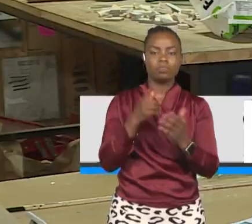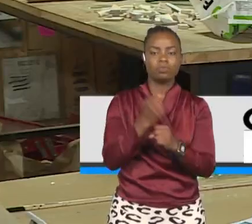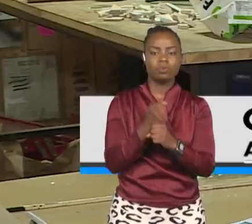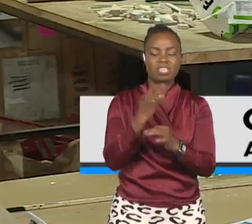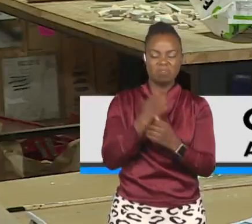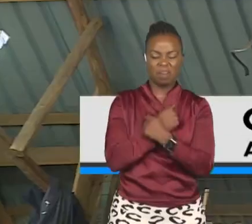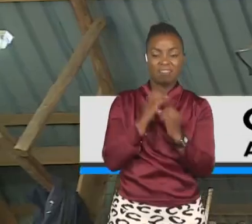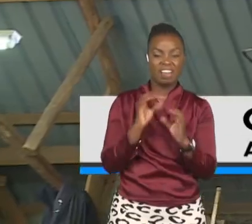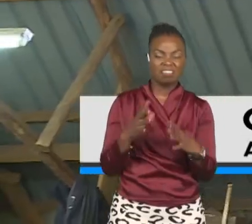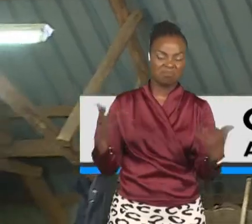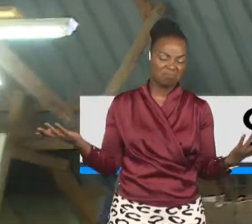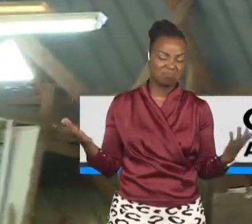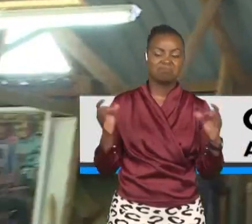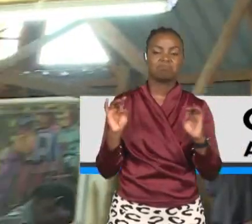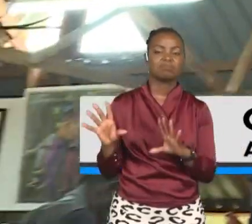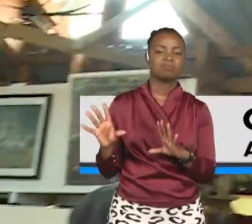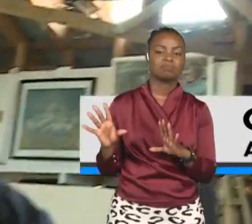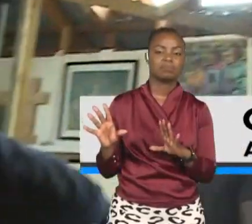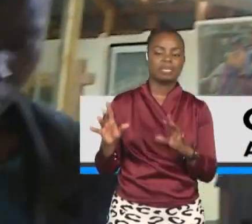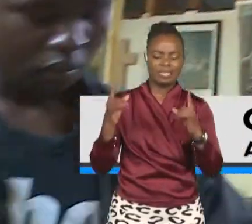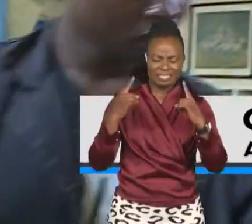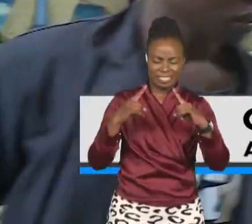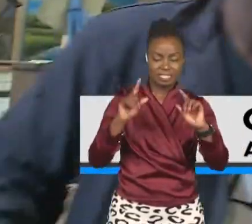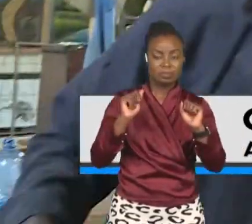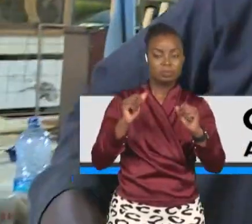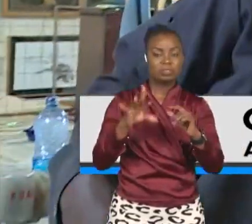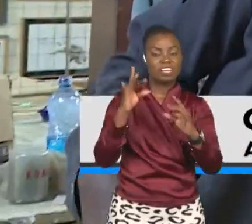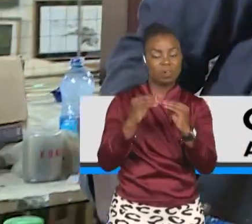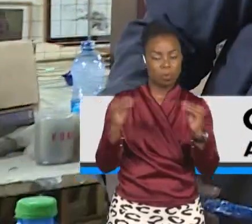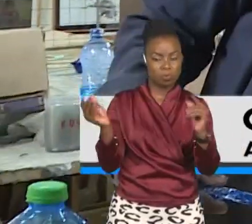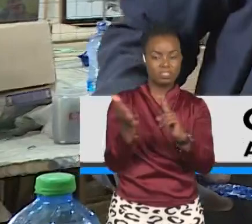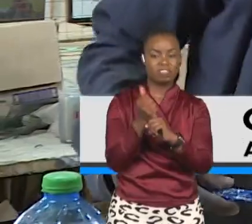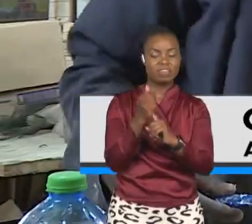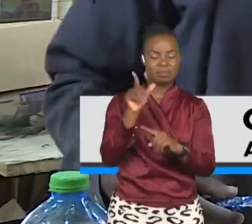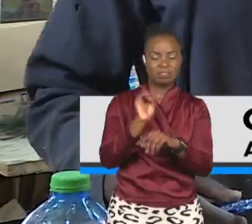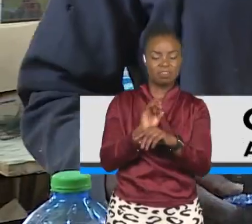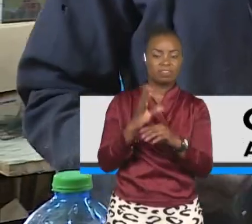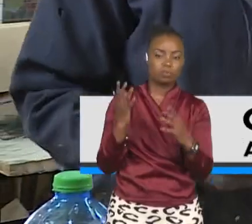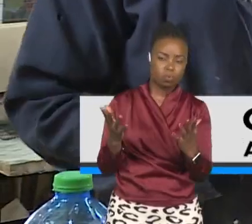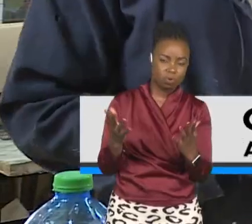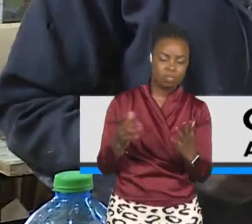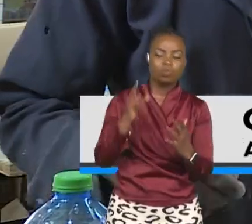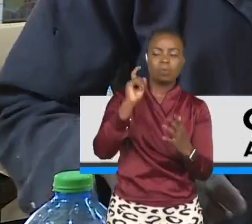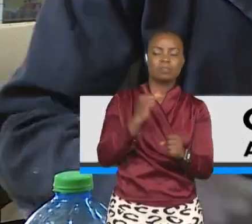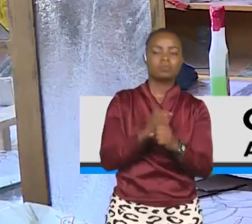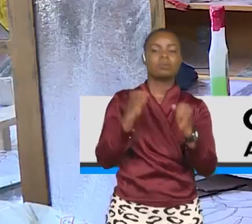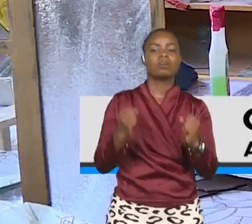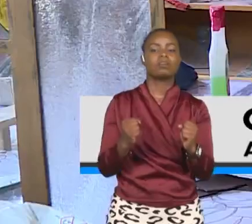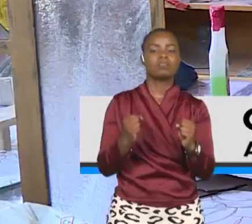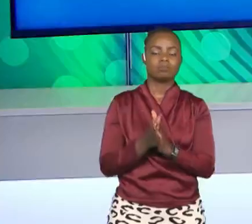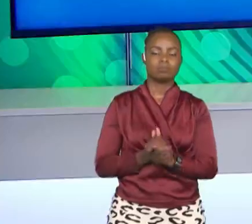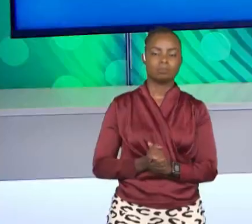then don't touch it. Even though success might take long to achieve, he advises that it comes with sheer hard work and